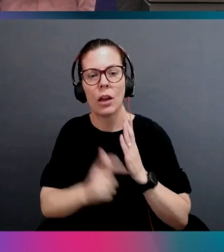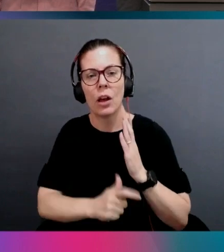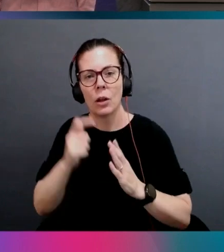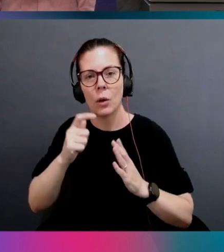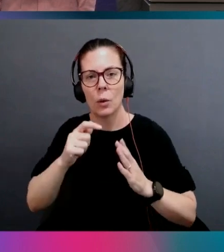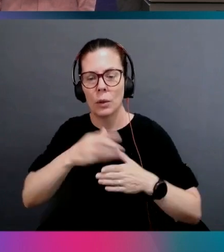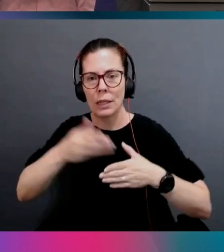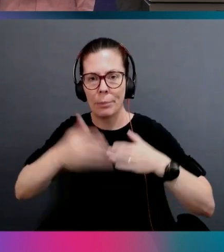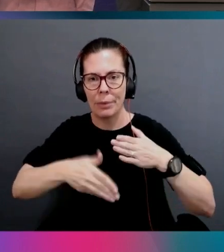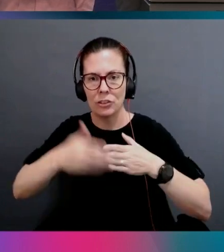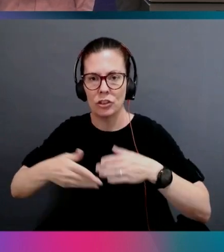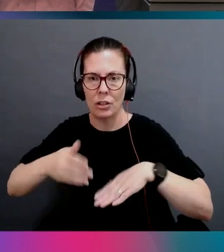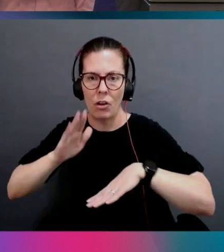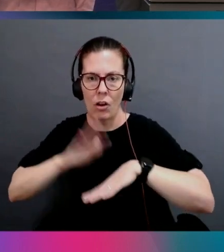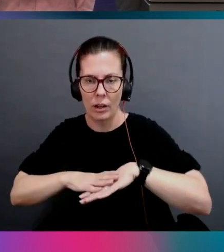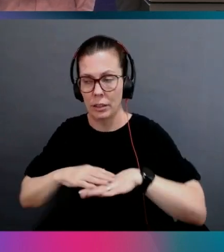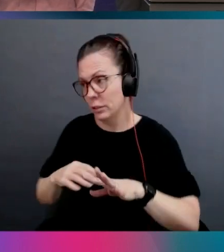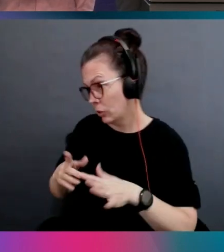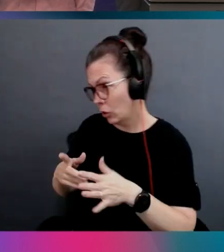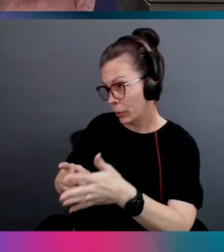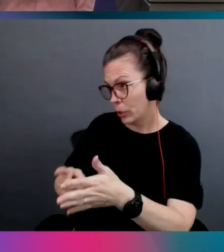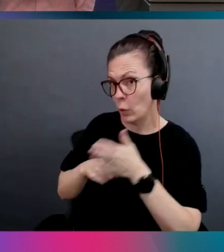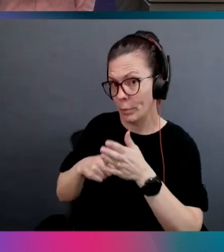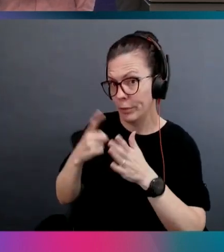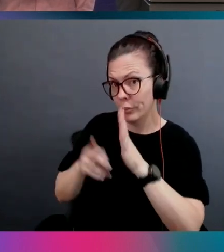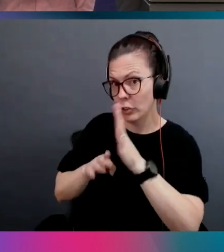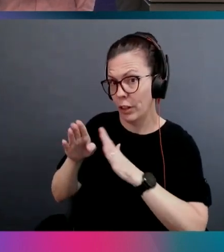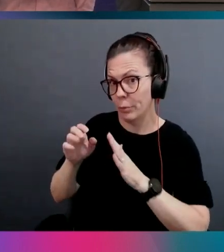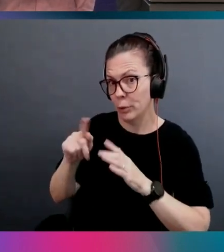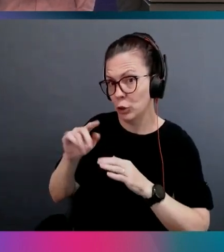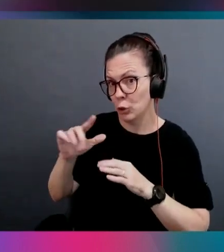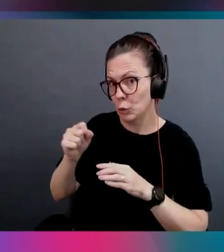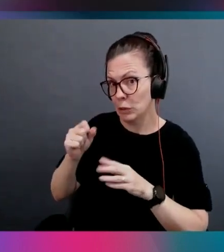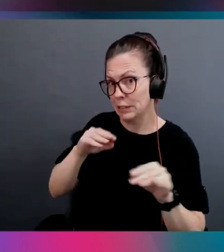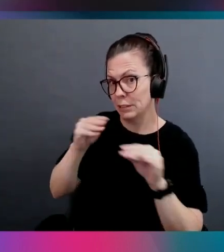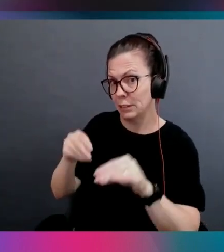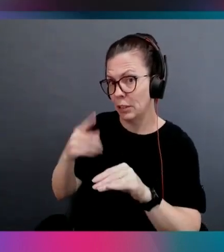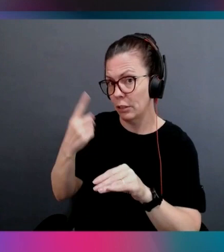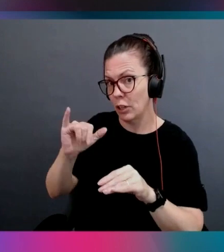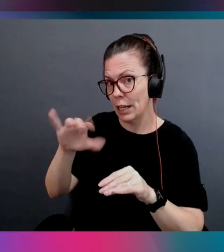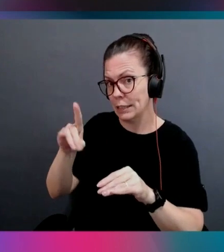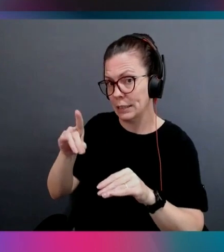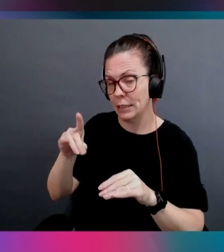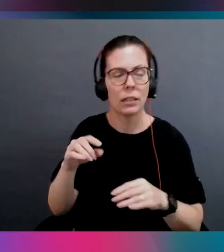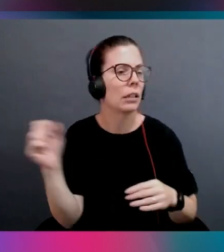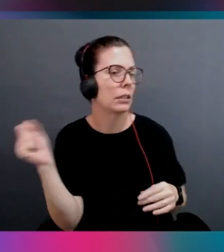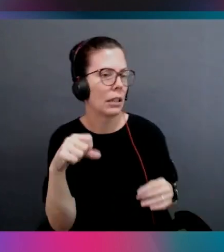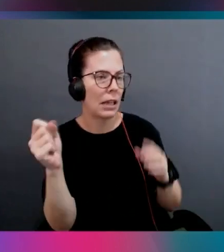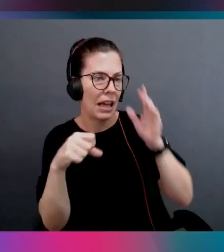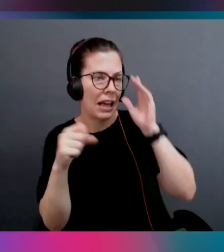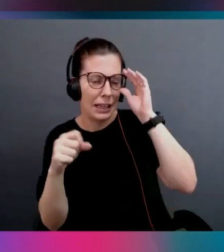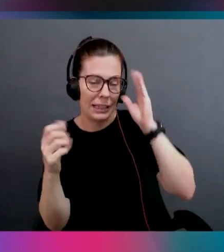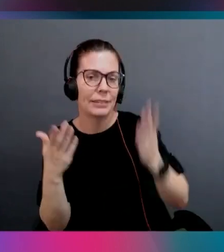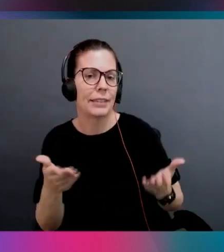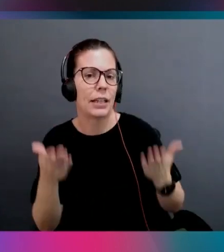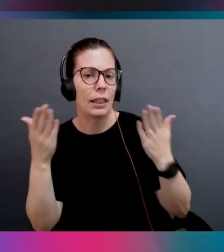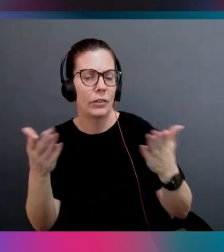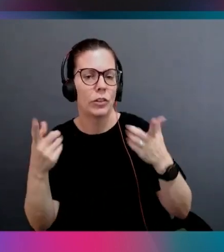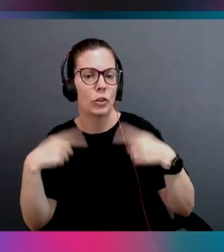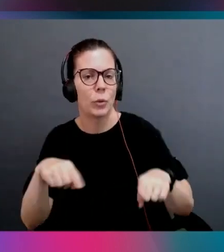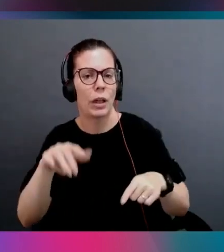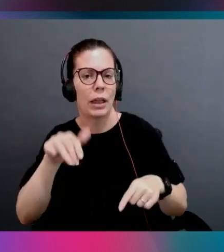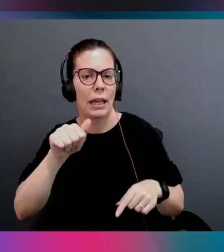Is there So a as we- requirement to have the developer tools installed on your IDE? Yes, Okay. yeah. Okay. It is delivered via the AWS Toolkits